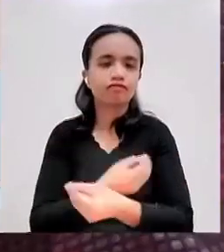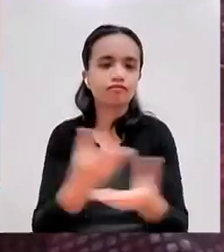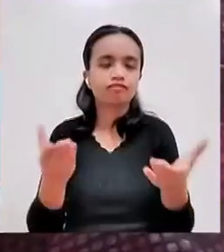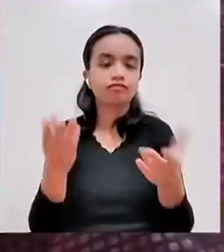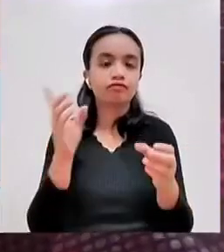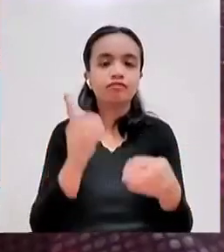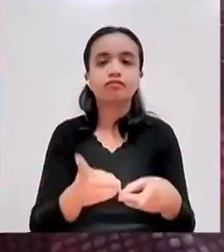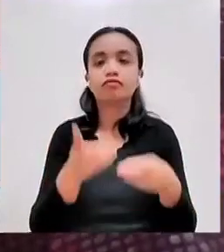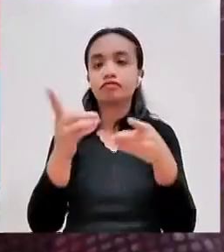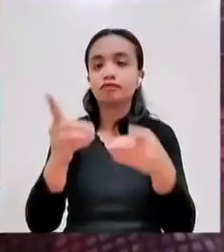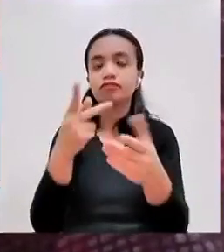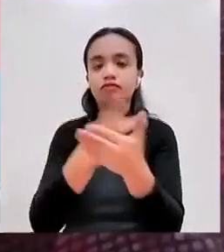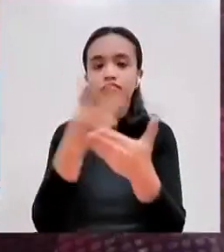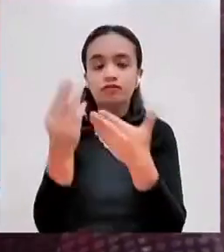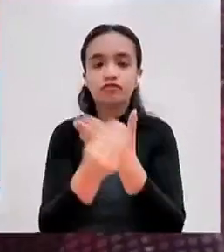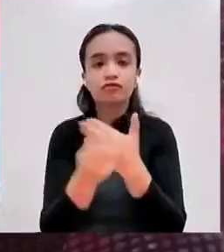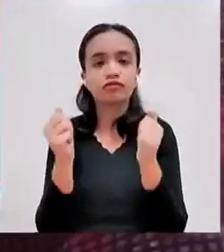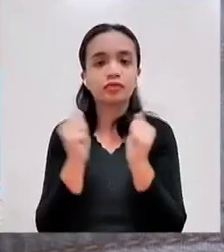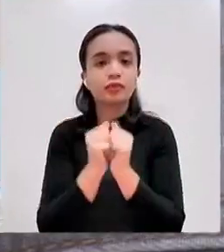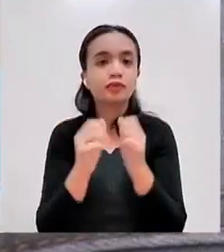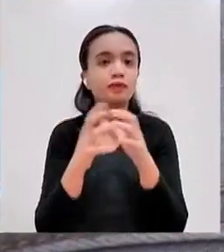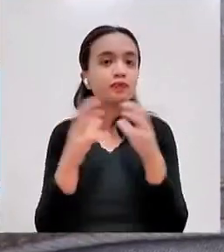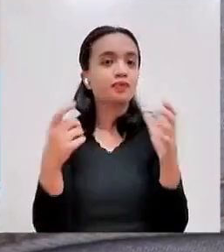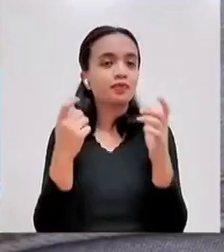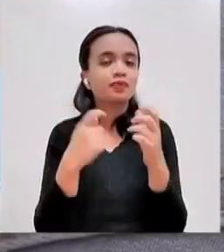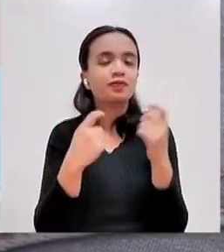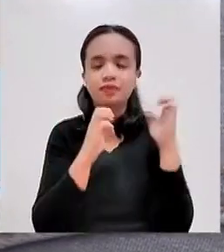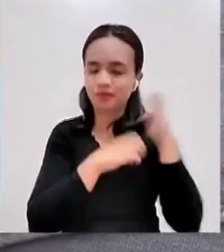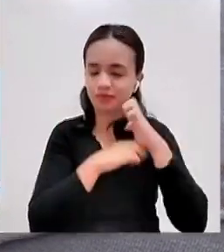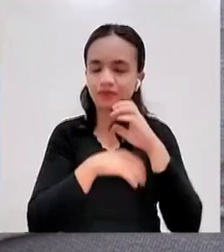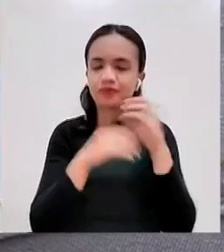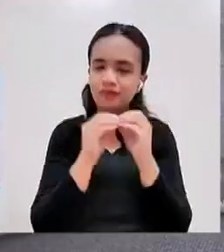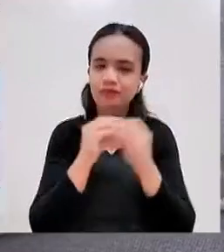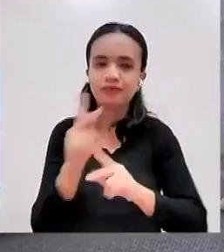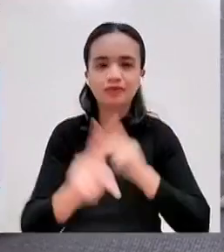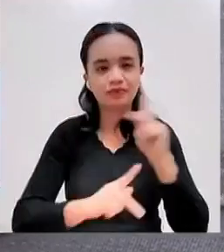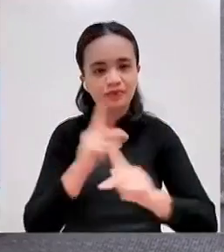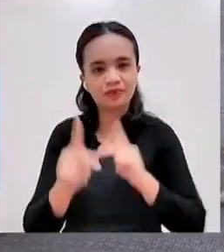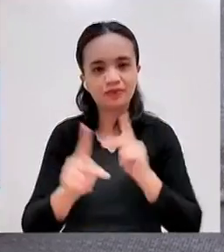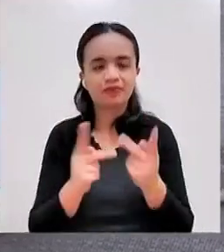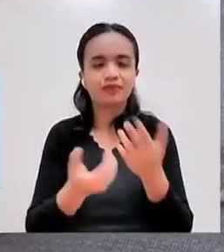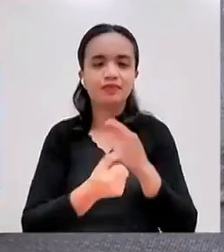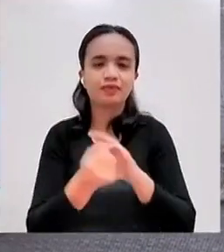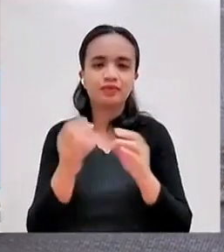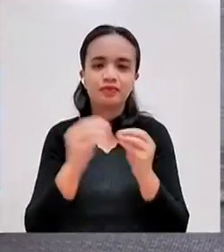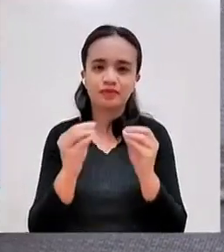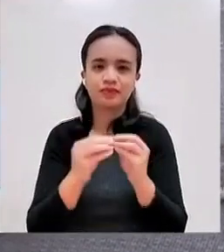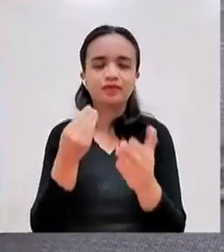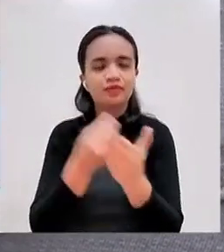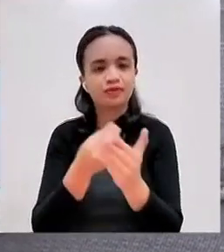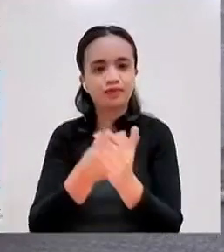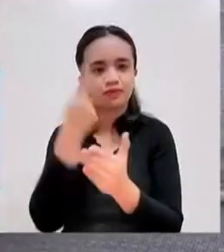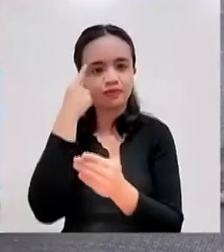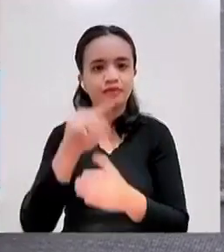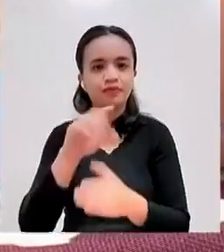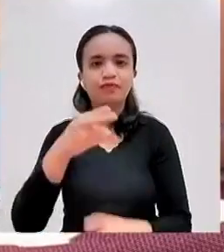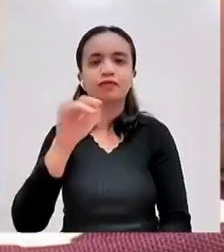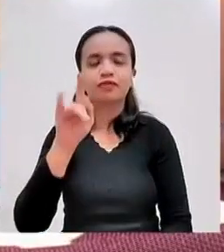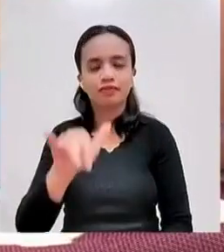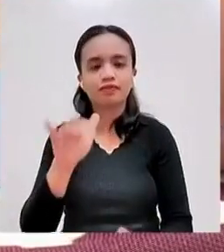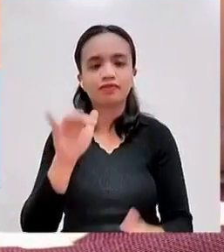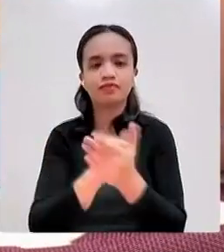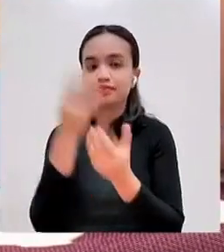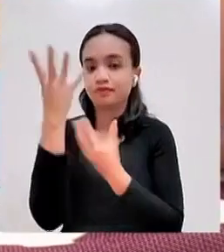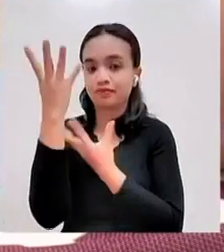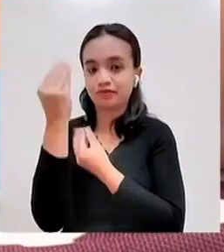and with a bigger price, they expect more people to bet, hence more money for charity projects. And that's the latest, Carmina,